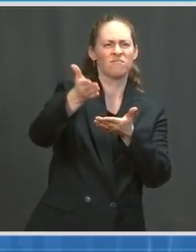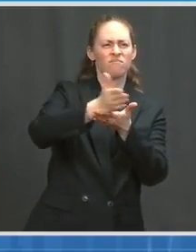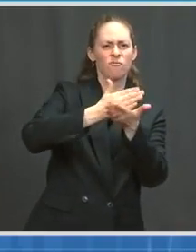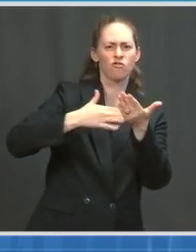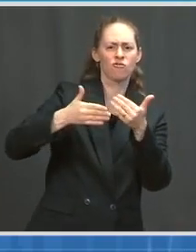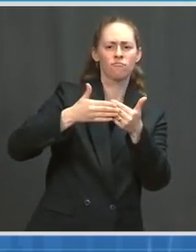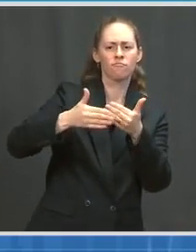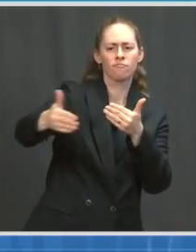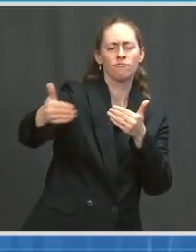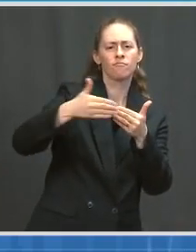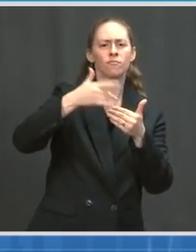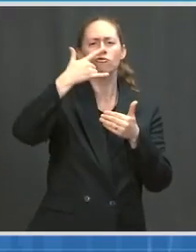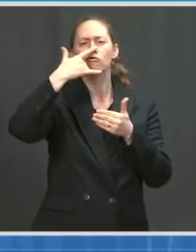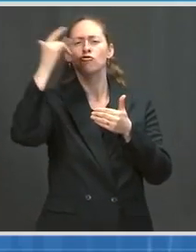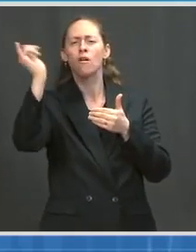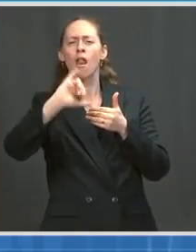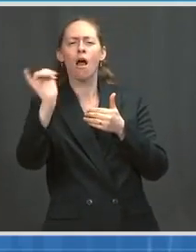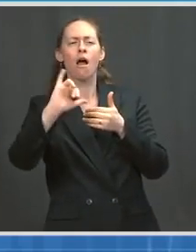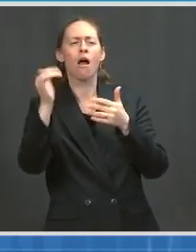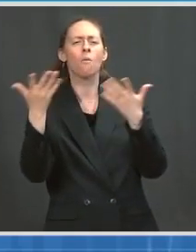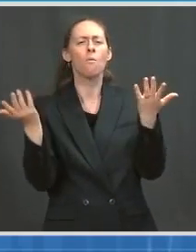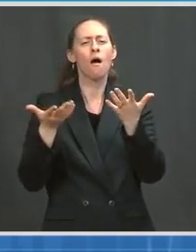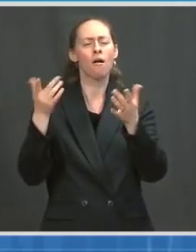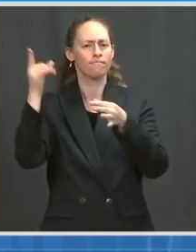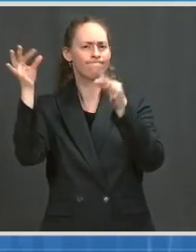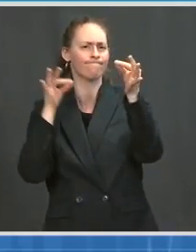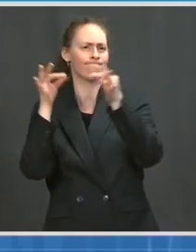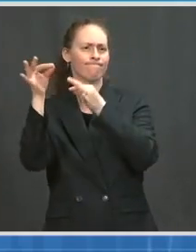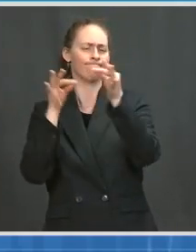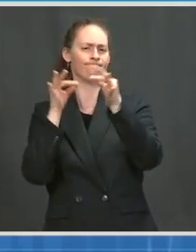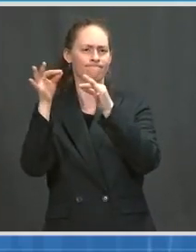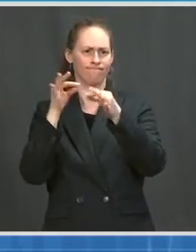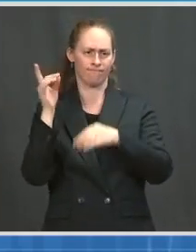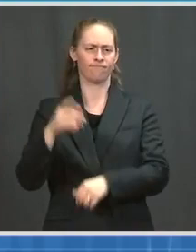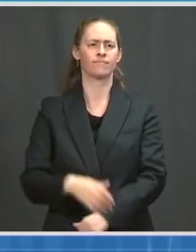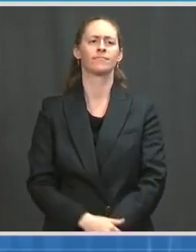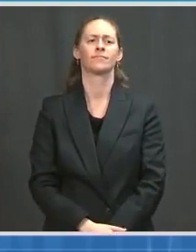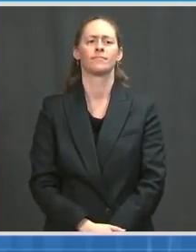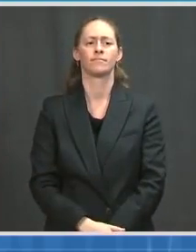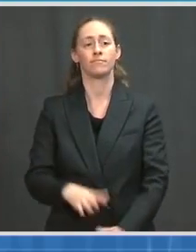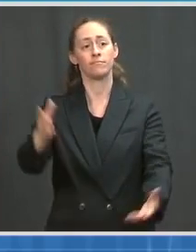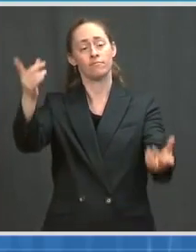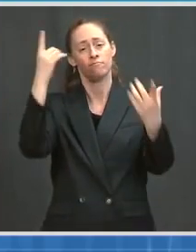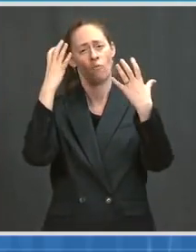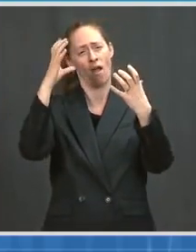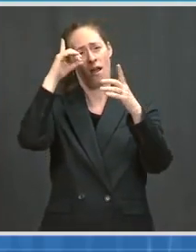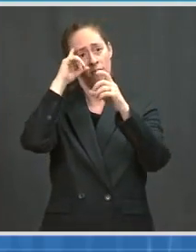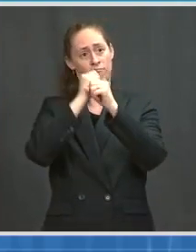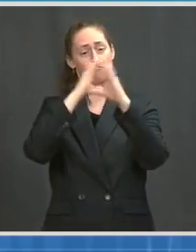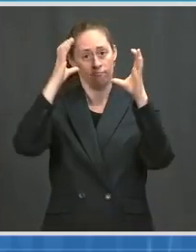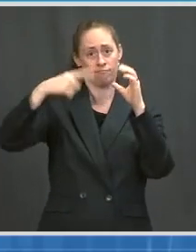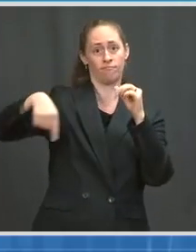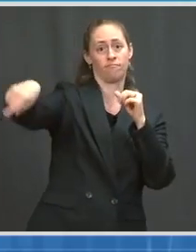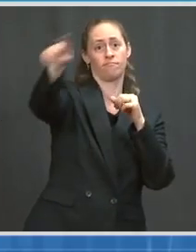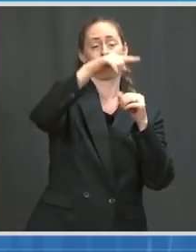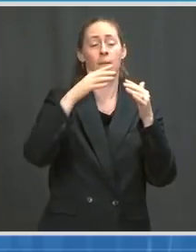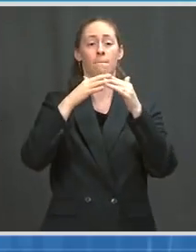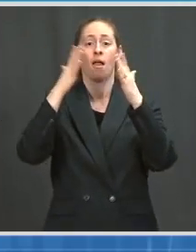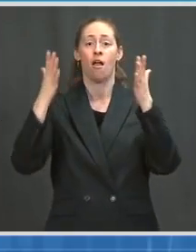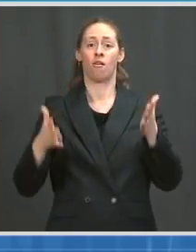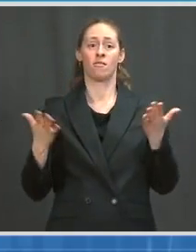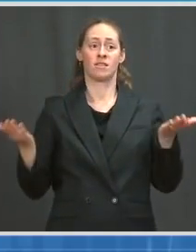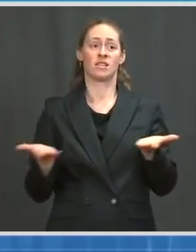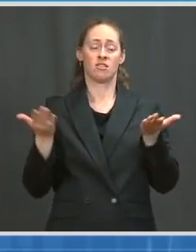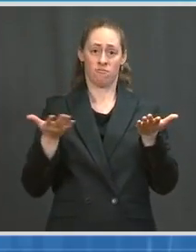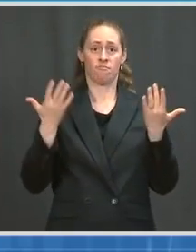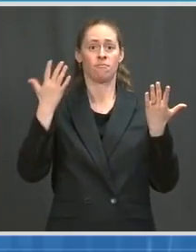of adults vaccinated with at least one shot and 160 million Americans fully vaccinated by July